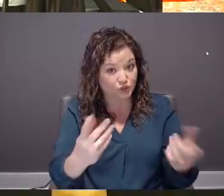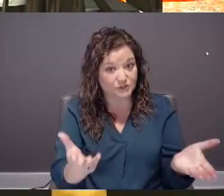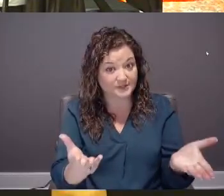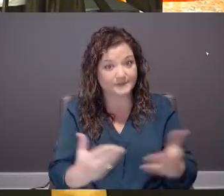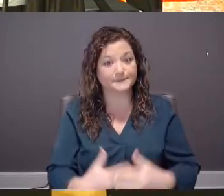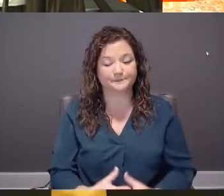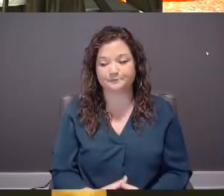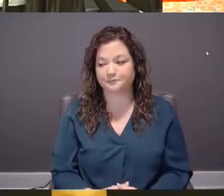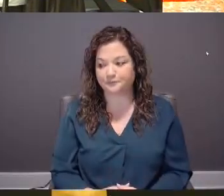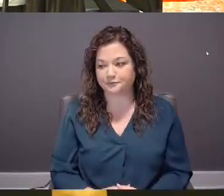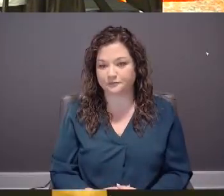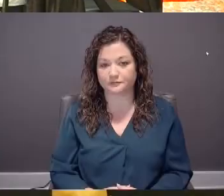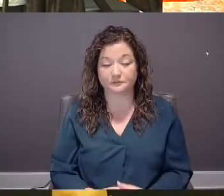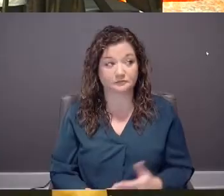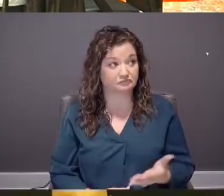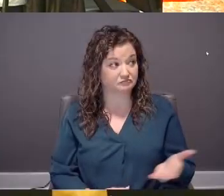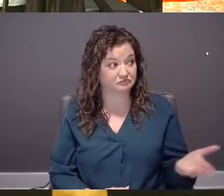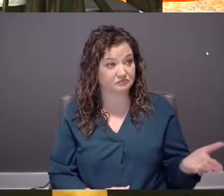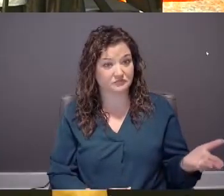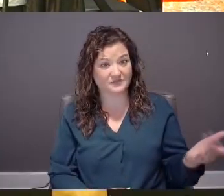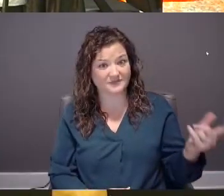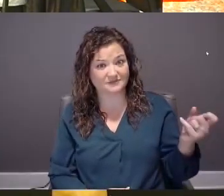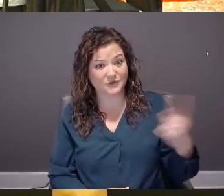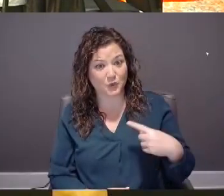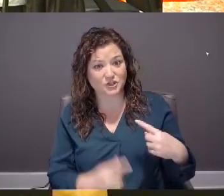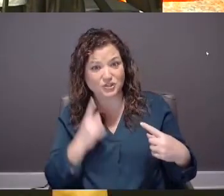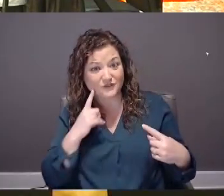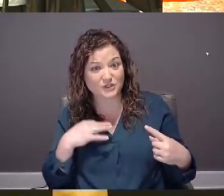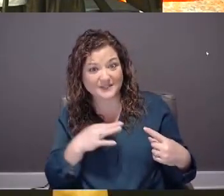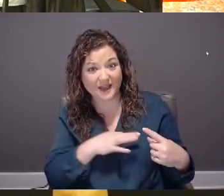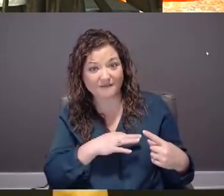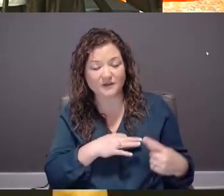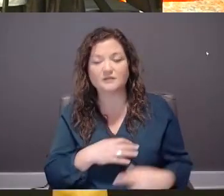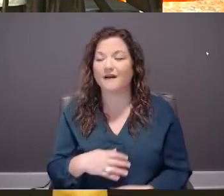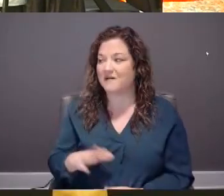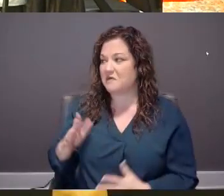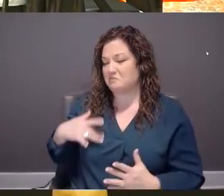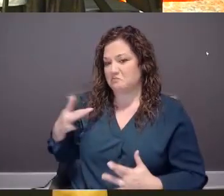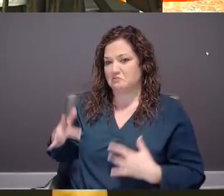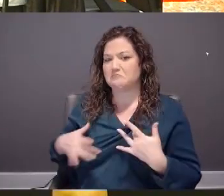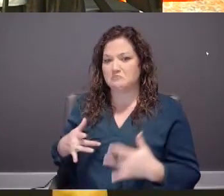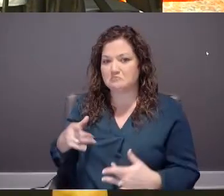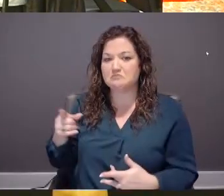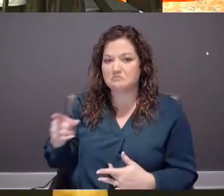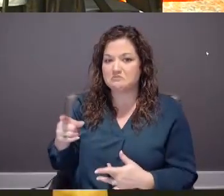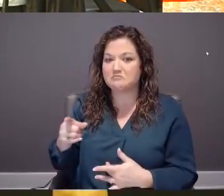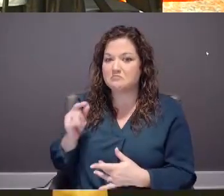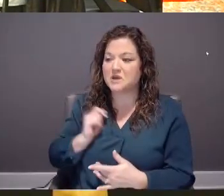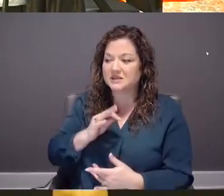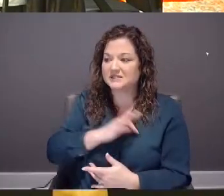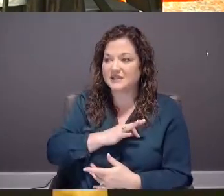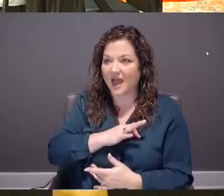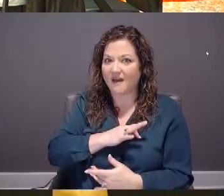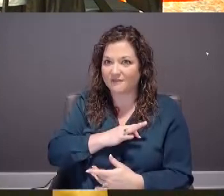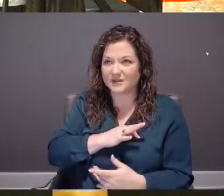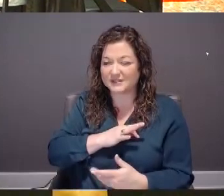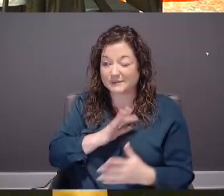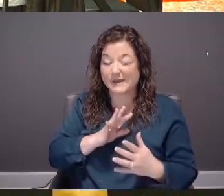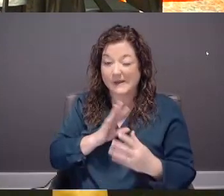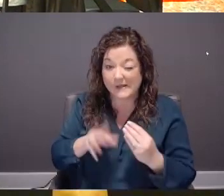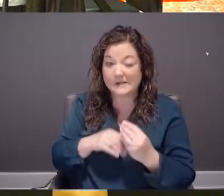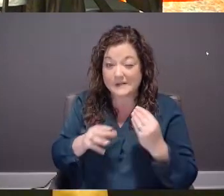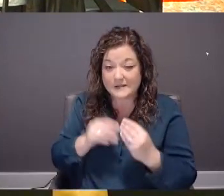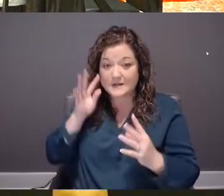Any questions for staff on this, guys? Excited about the way staff has been both substantively and creatively deploying